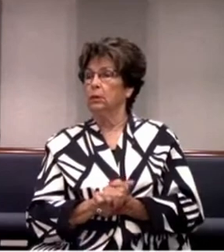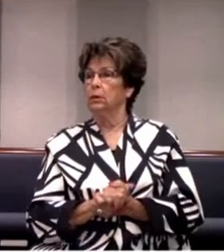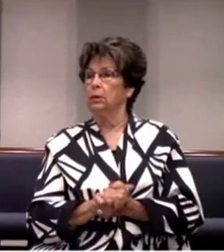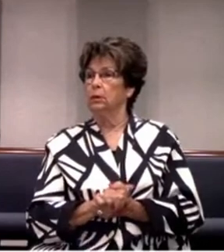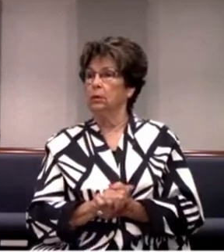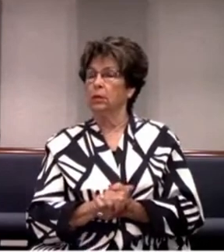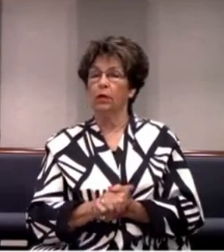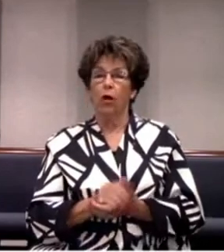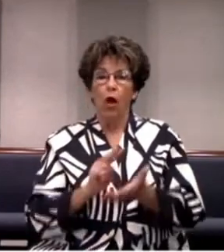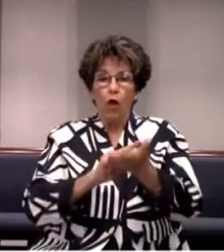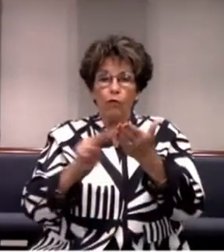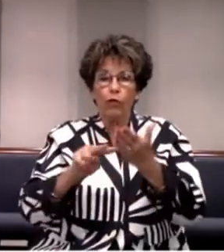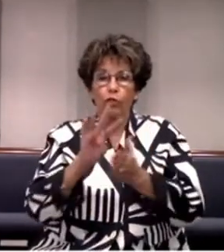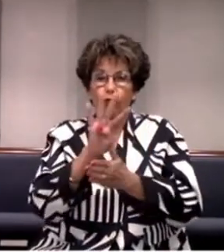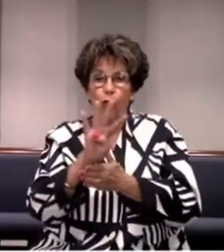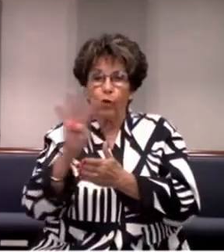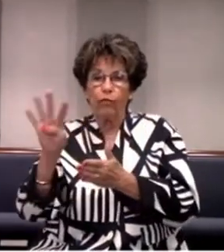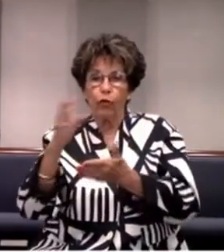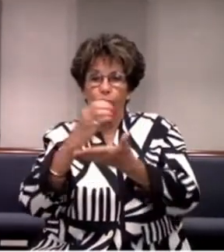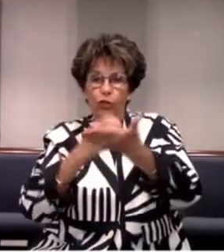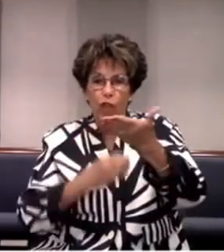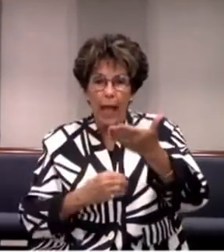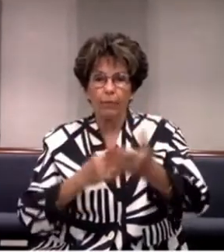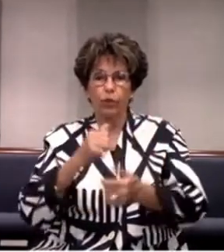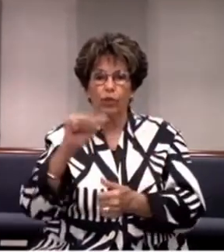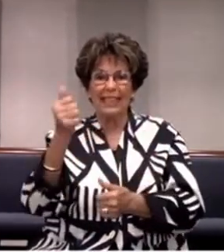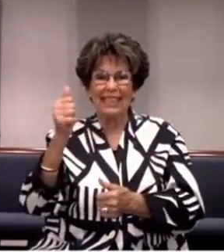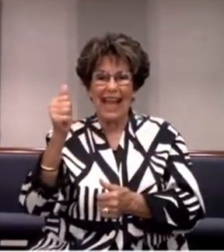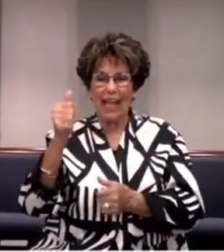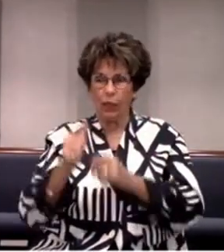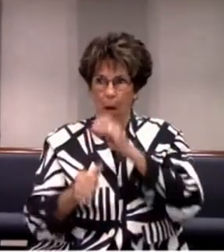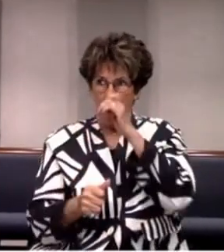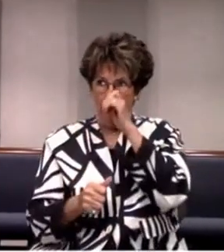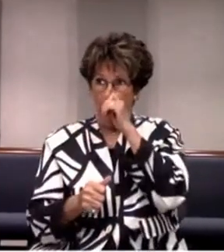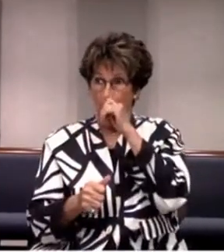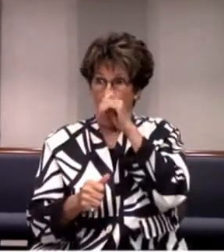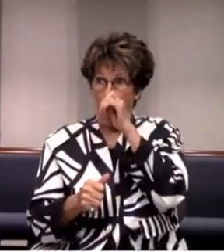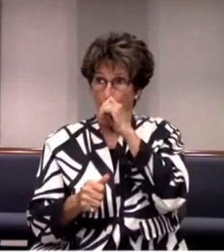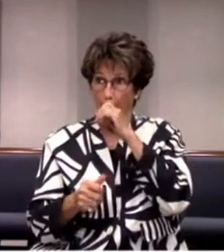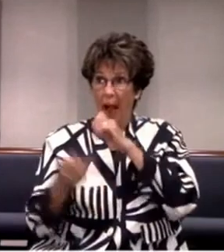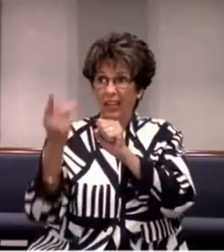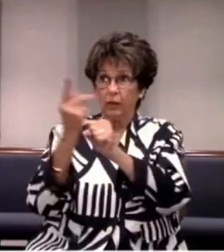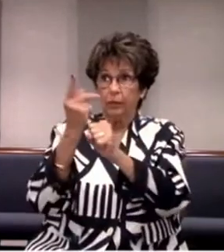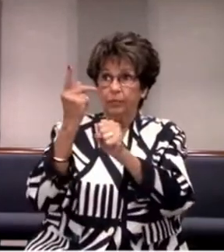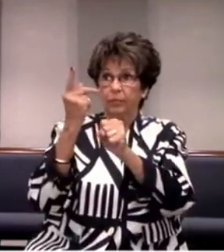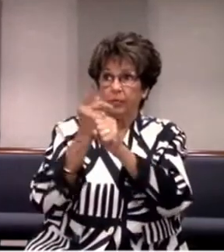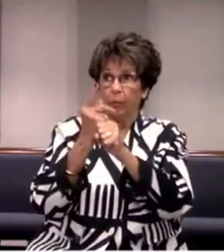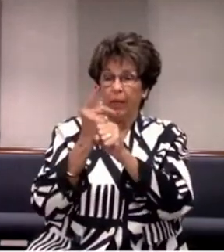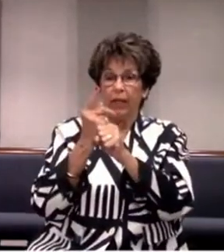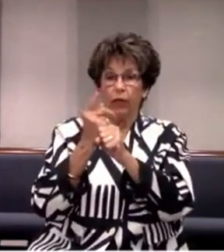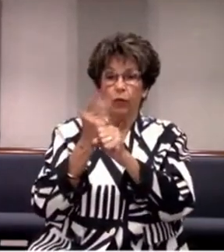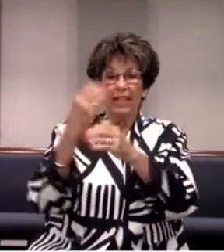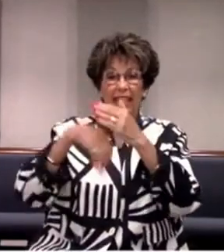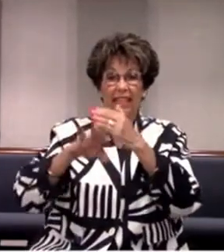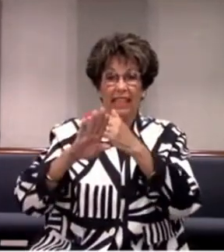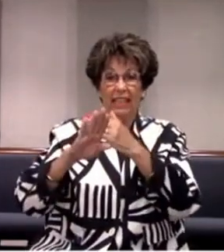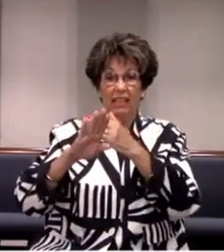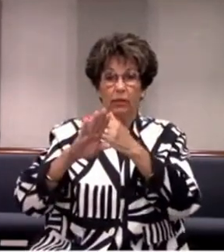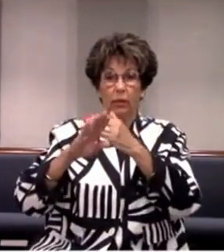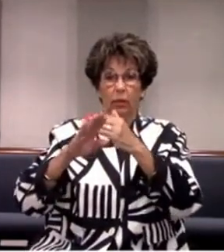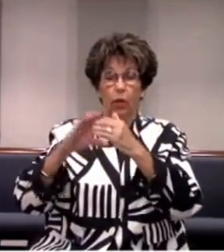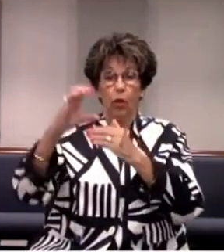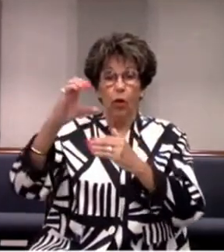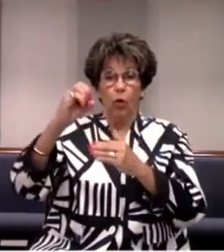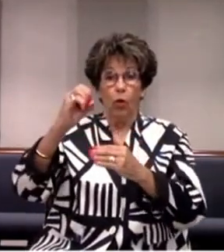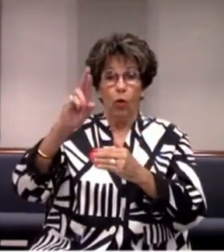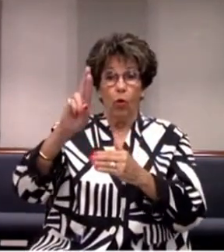In verse number 44 of chapter 10, Peter has made his way into Cornelius' house. And